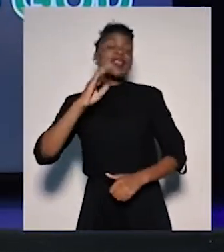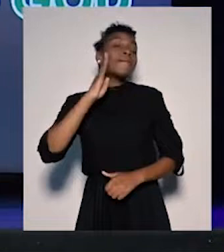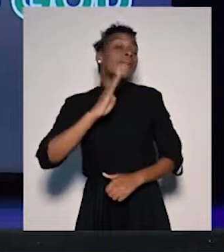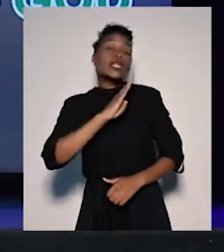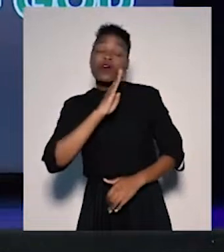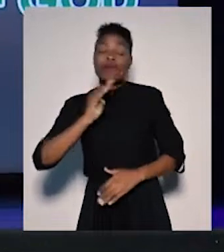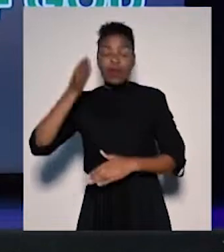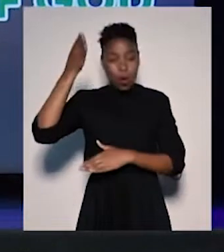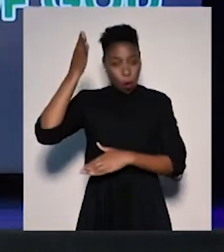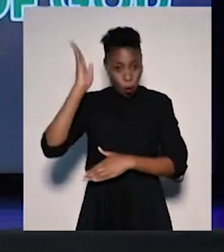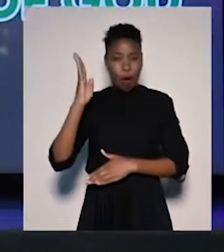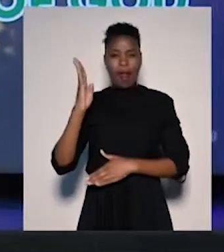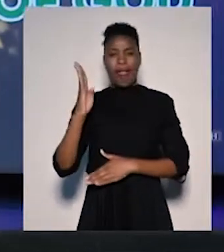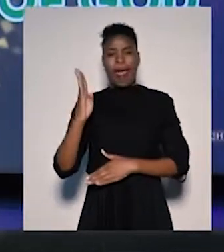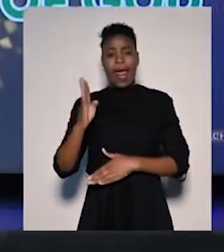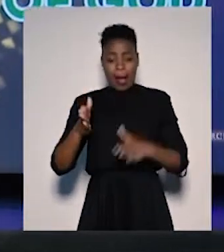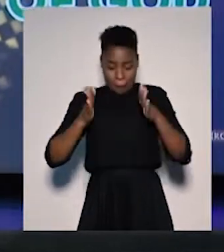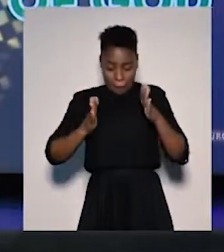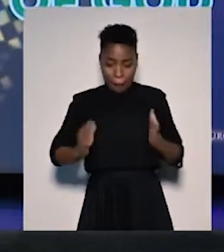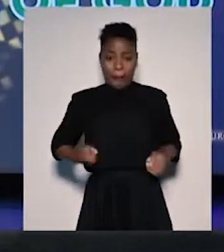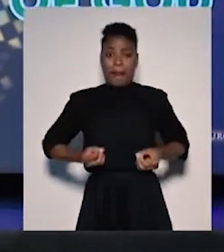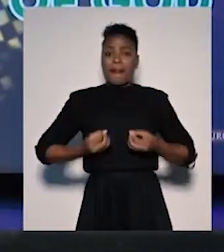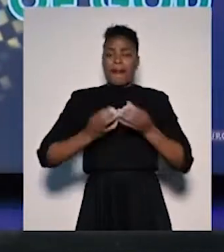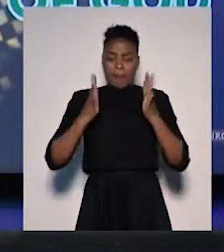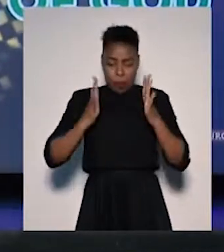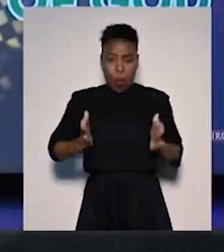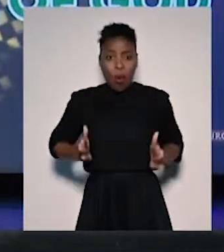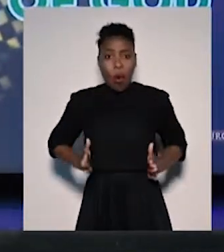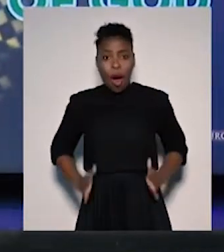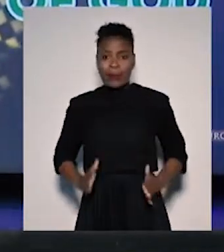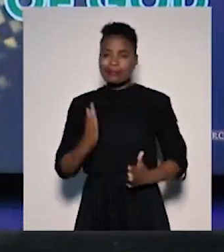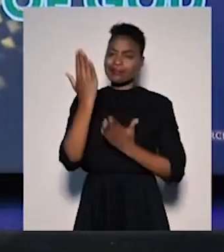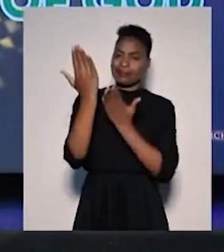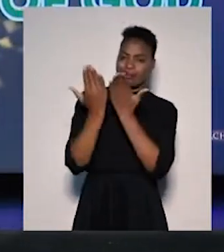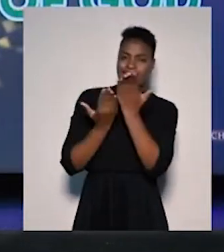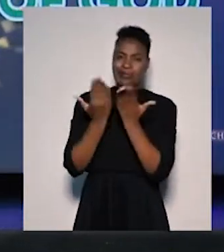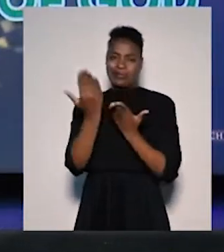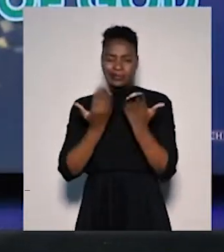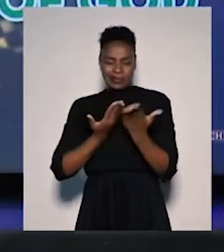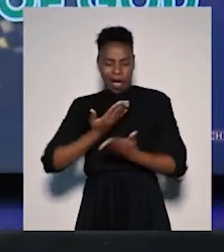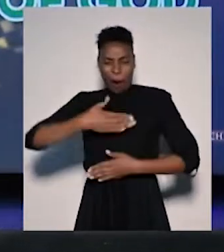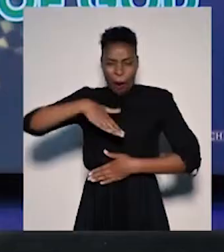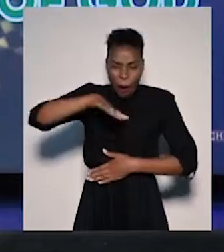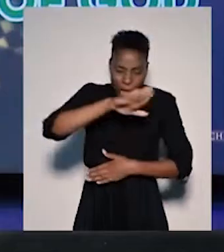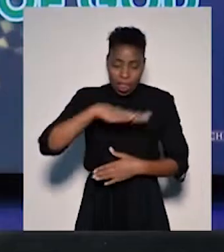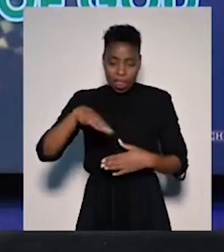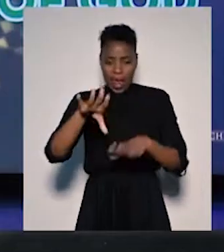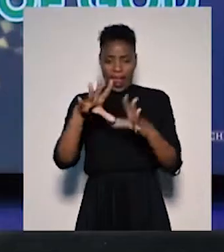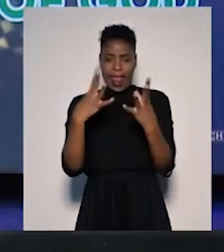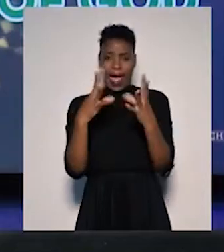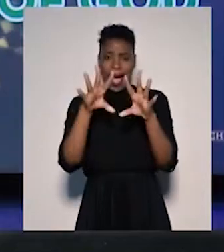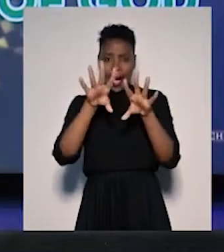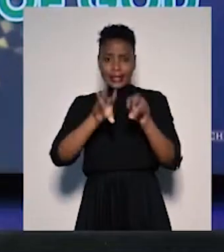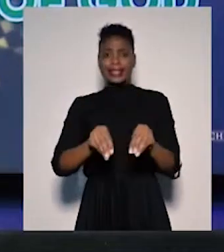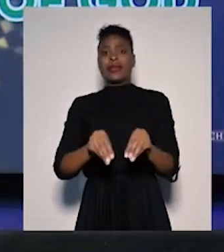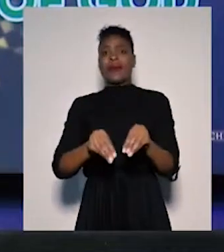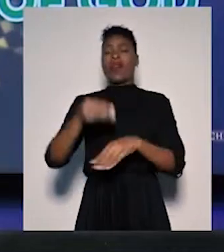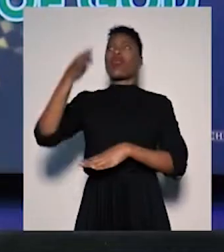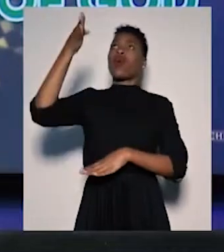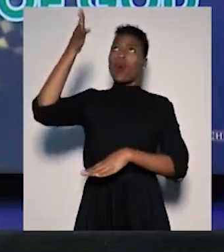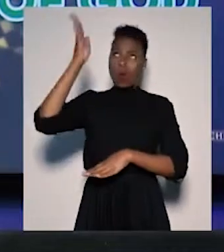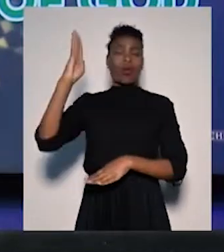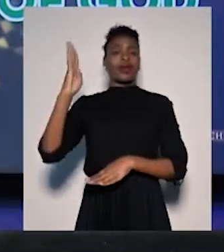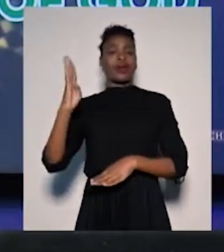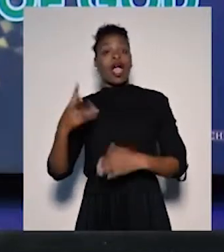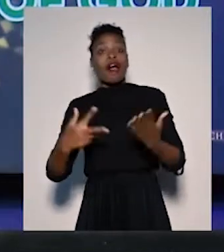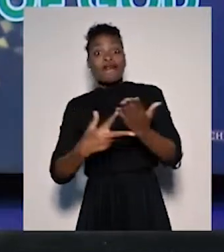that you present your bodies a living sacrifice, holy and acceptable to God, which is your reasonable service. Now,